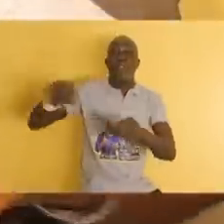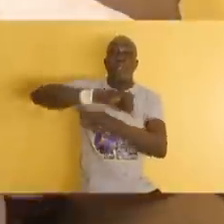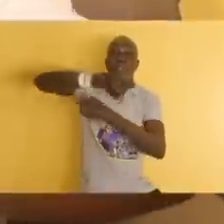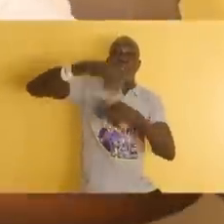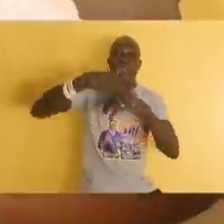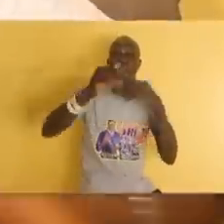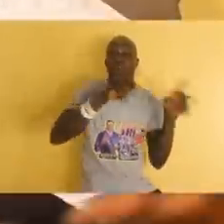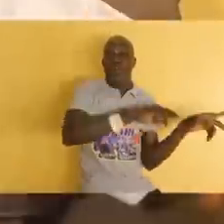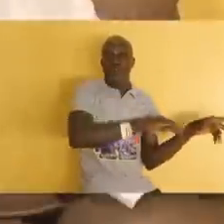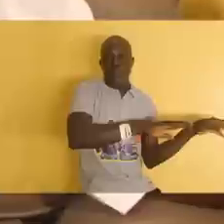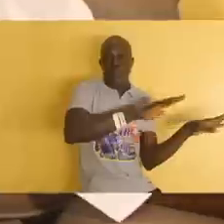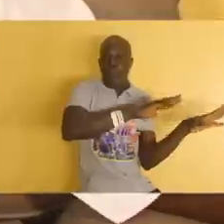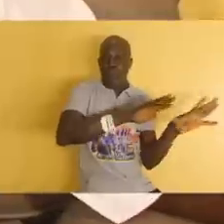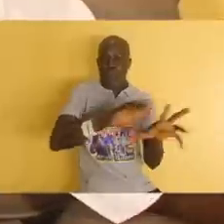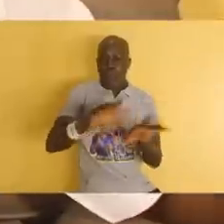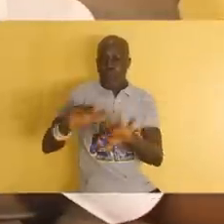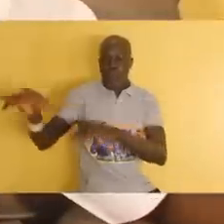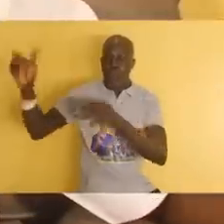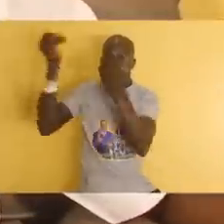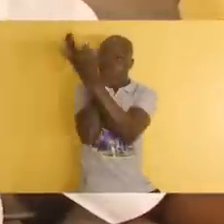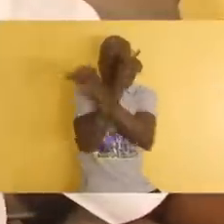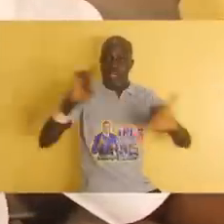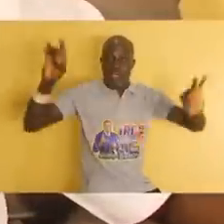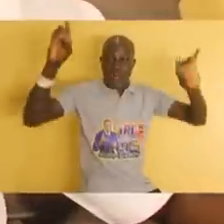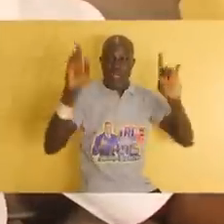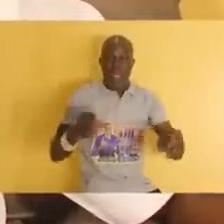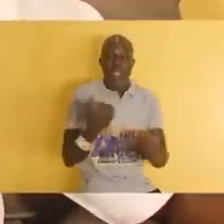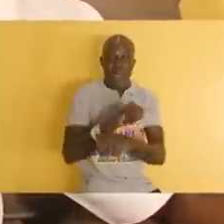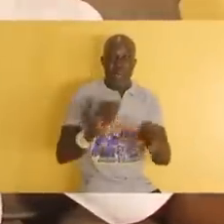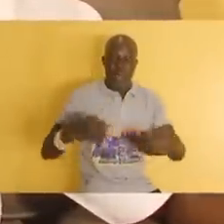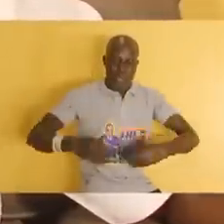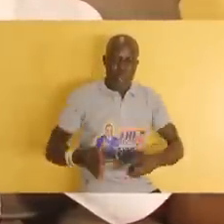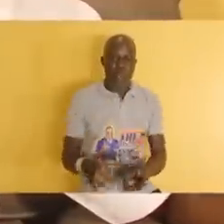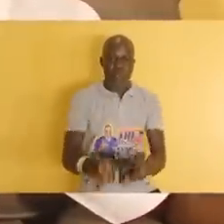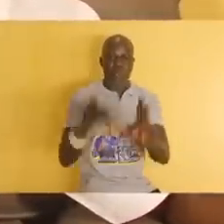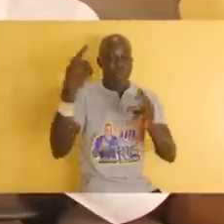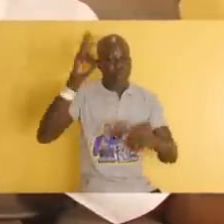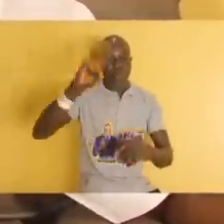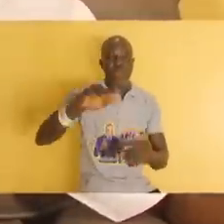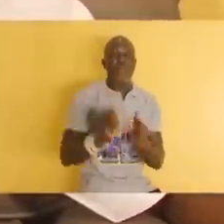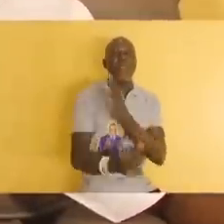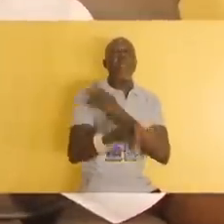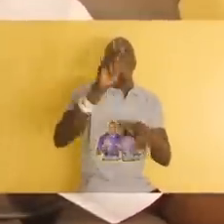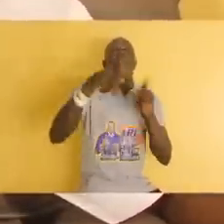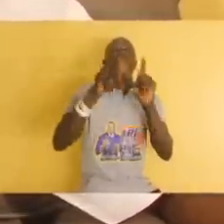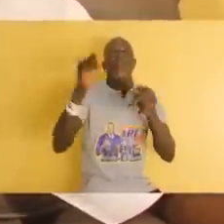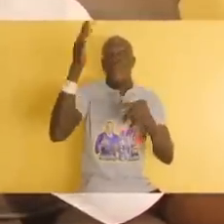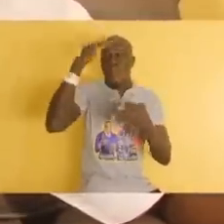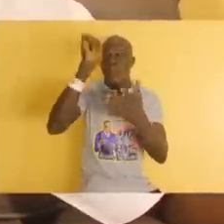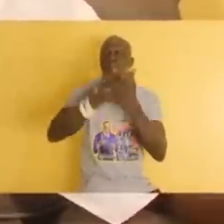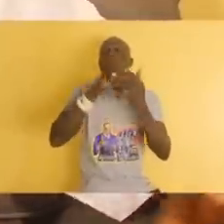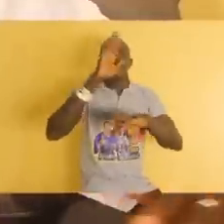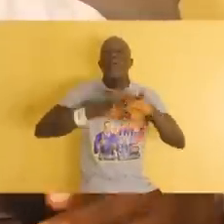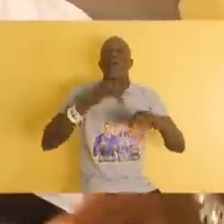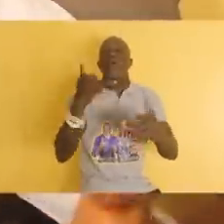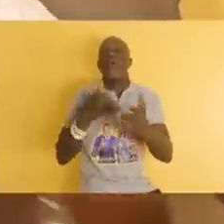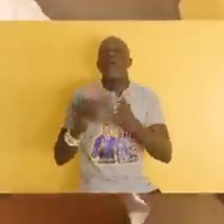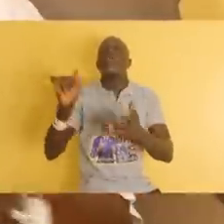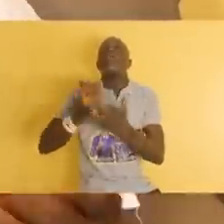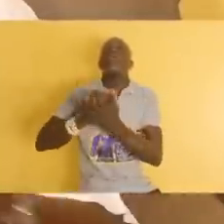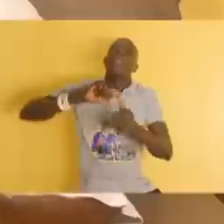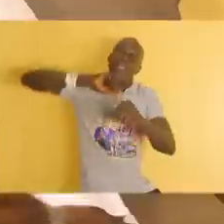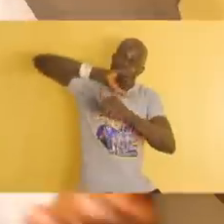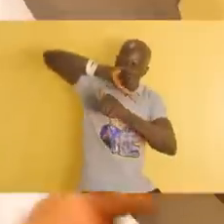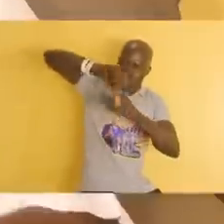that will transfer to them. Two more and to deliver them. It will make way for them. And when you people will know what they call.